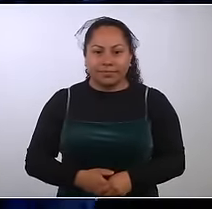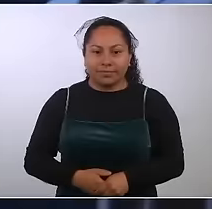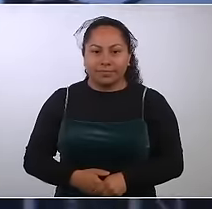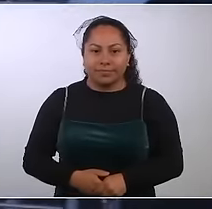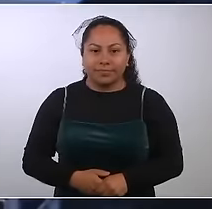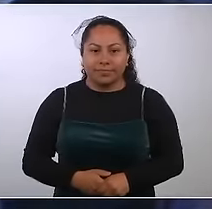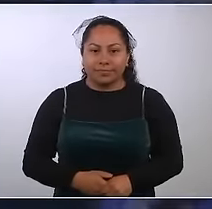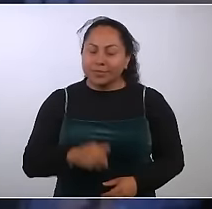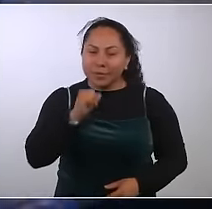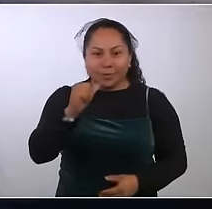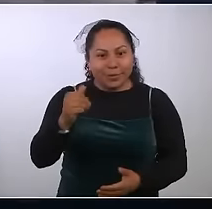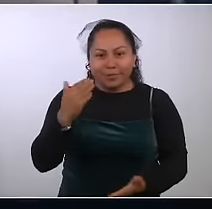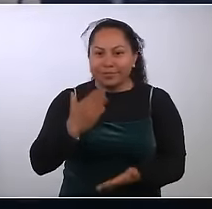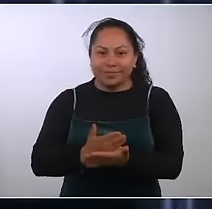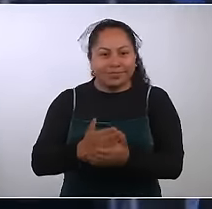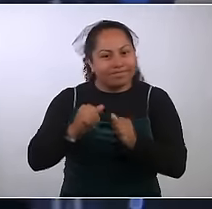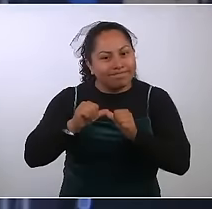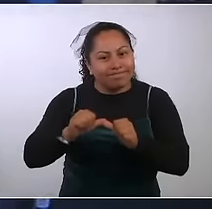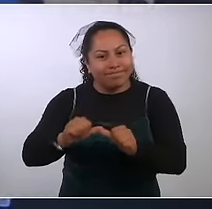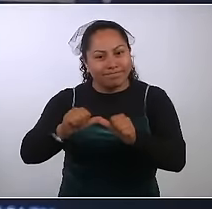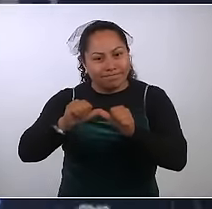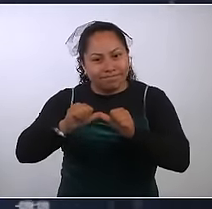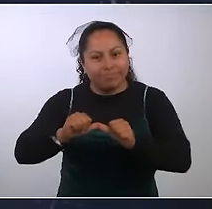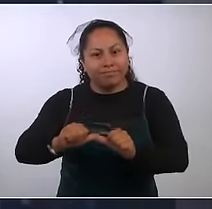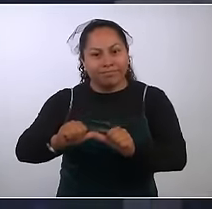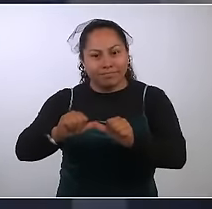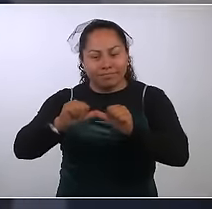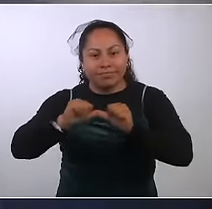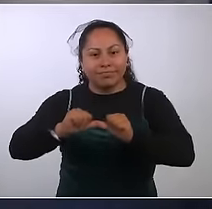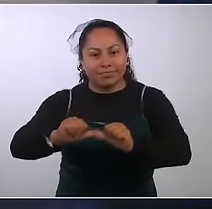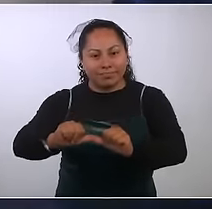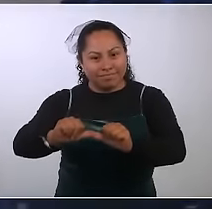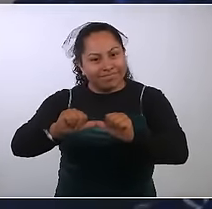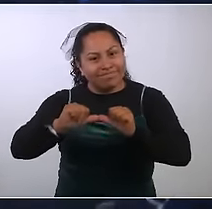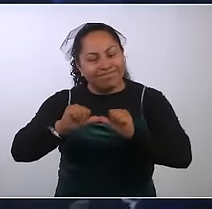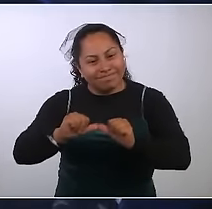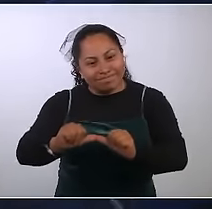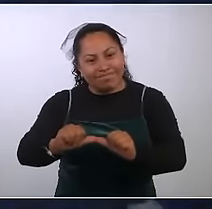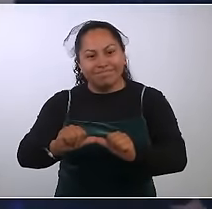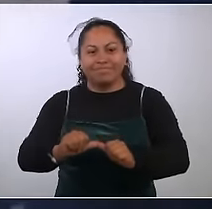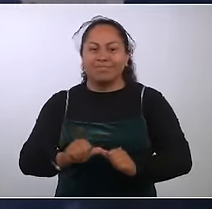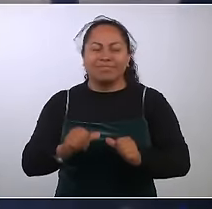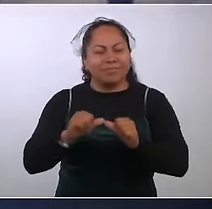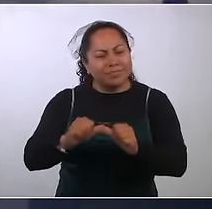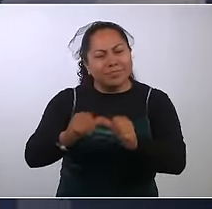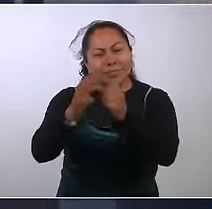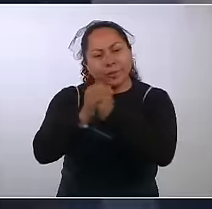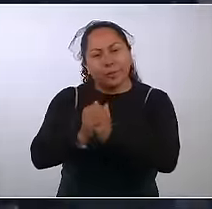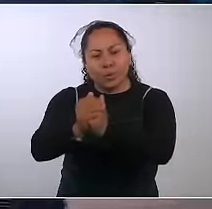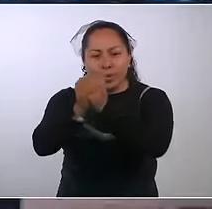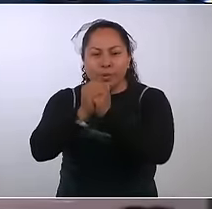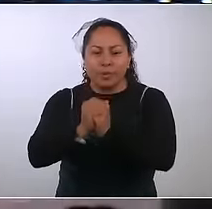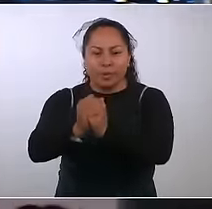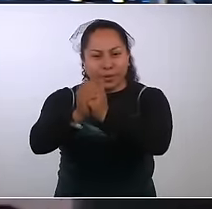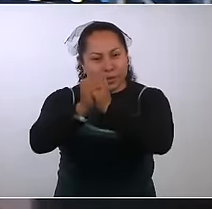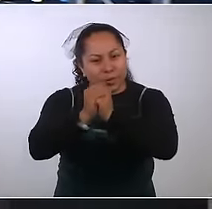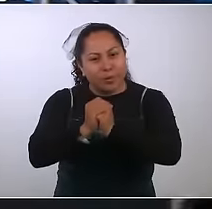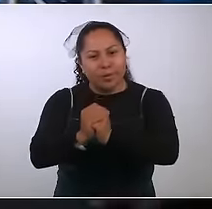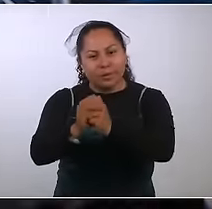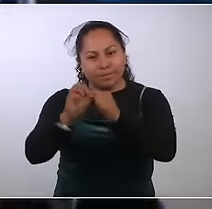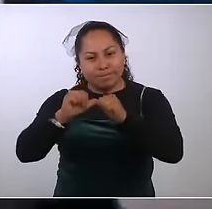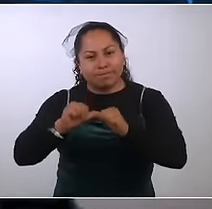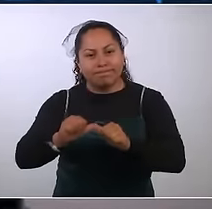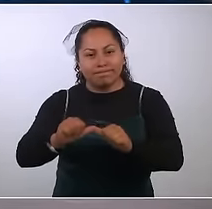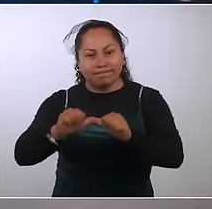No pares, no pares, no pares. Don't stop, don't no stop. No pares, unos segundos más. Just no a few pares. More seconds, don't stop. Mi adoración